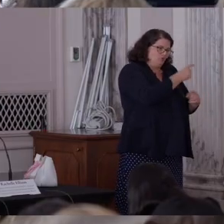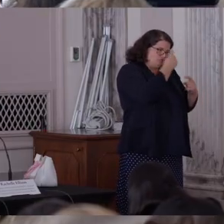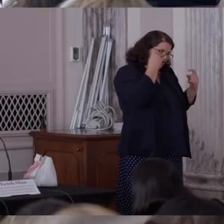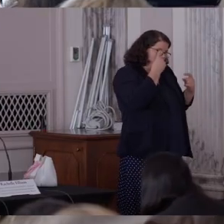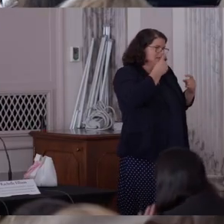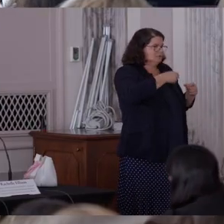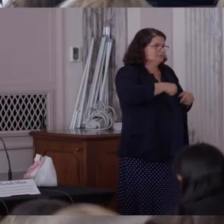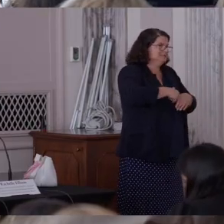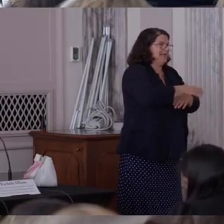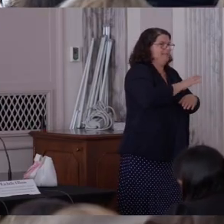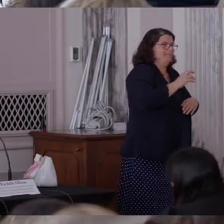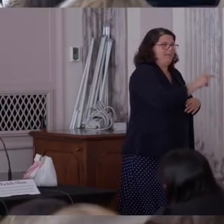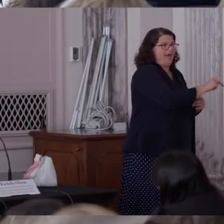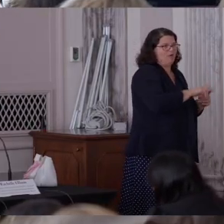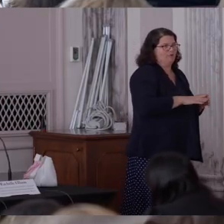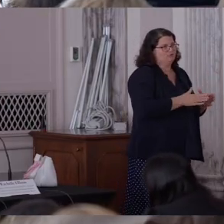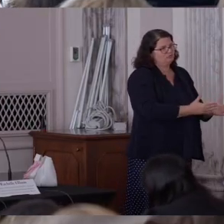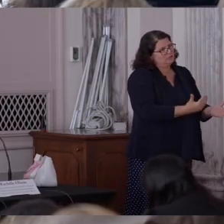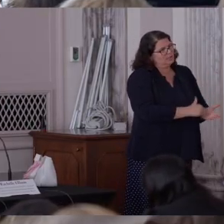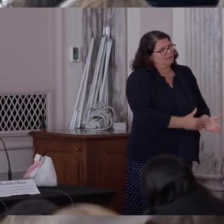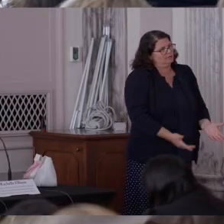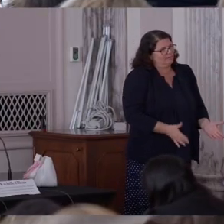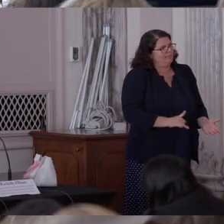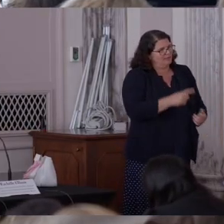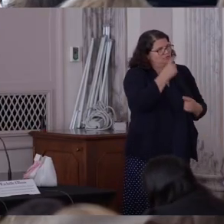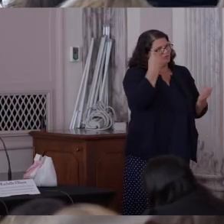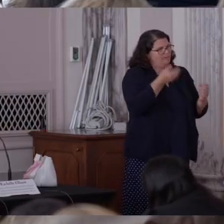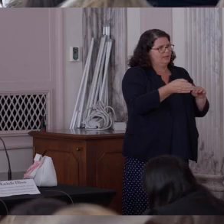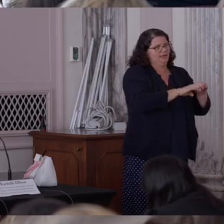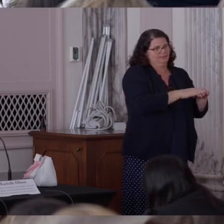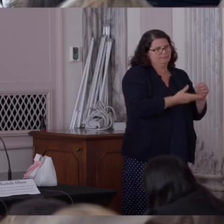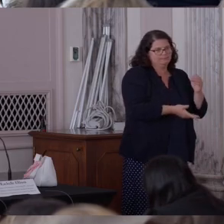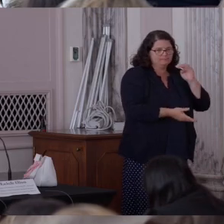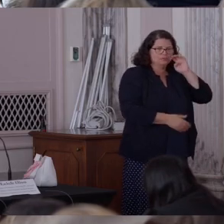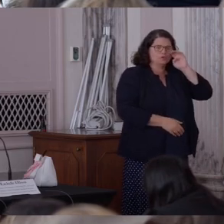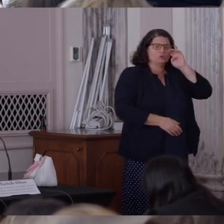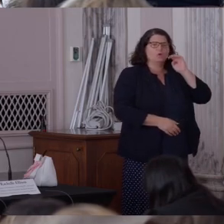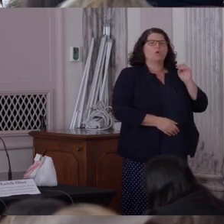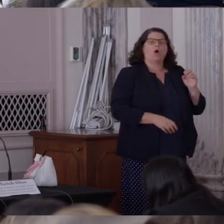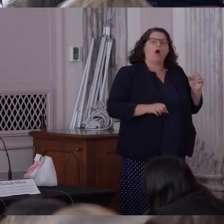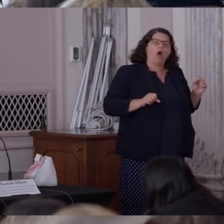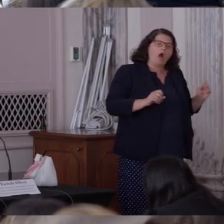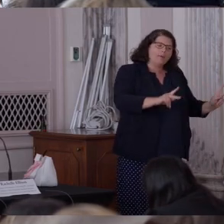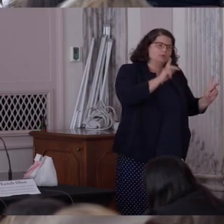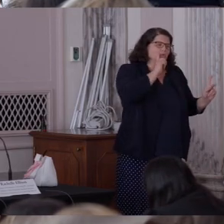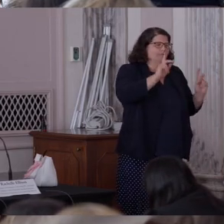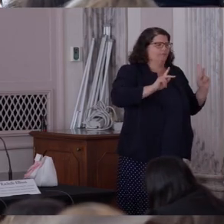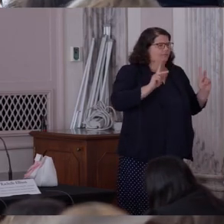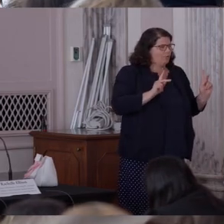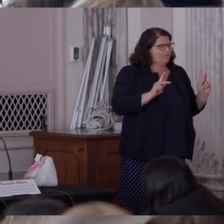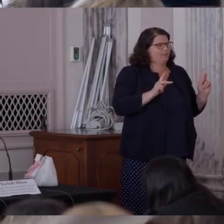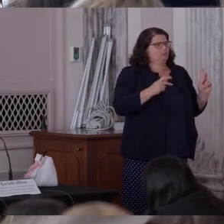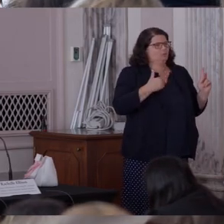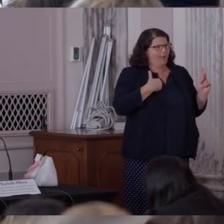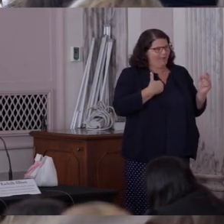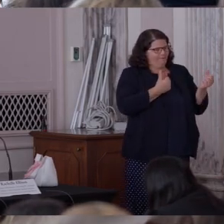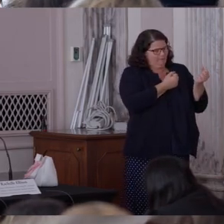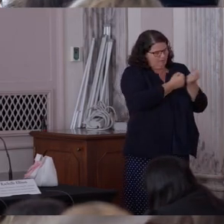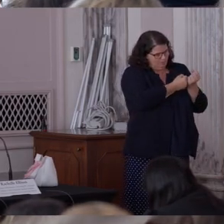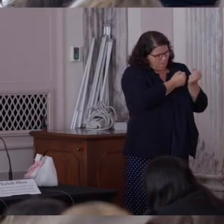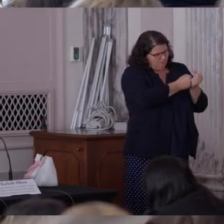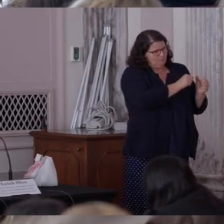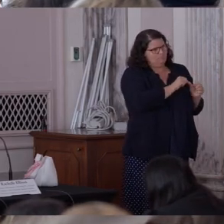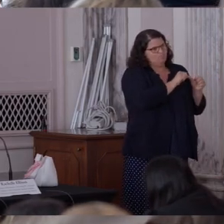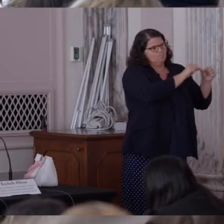into homelessness. So opportunities where people can have affordable and supportive housing is what we recommend